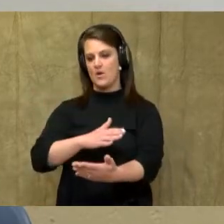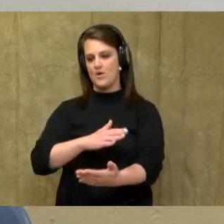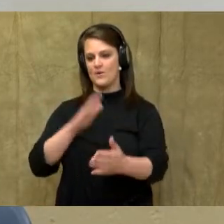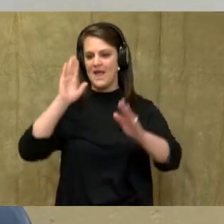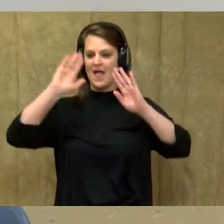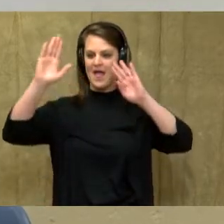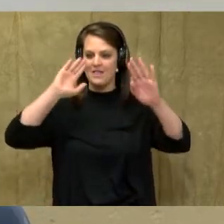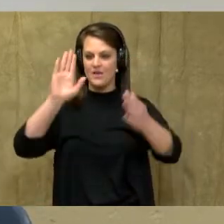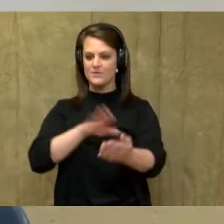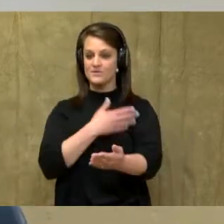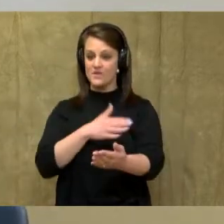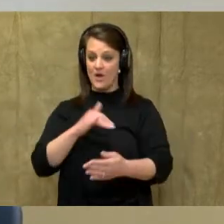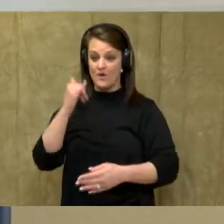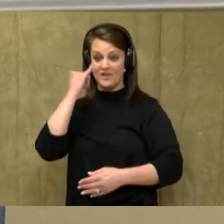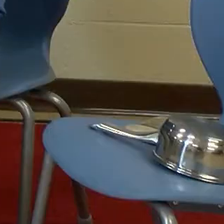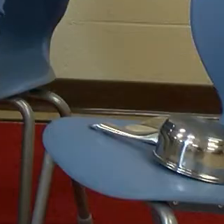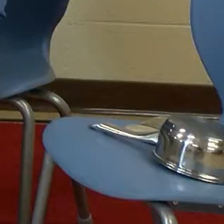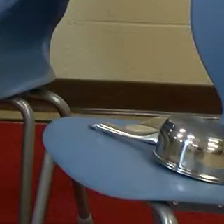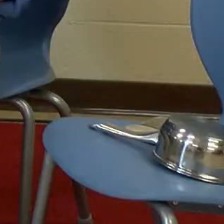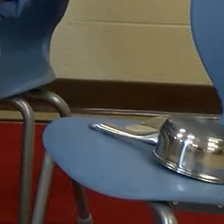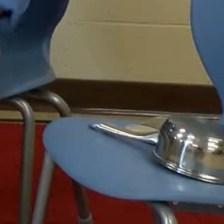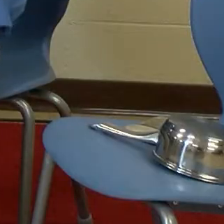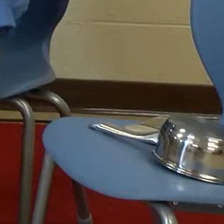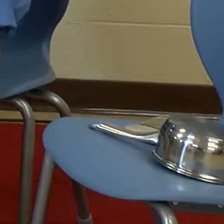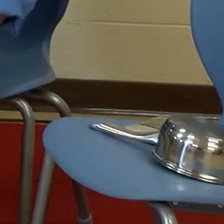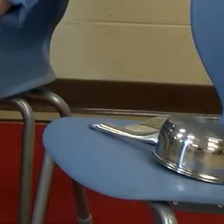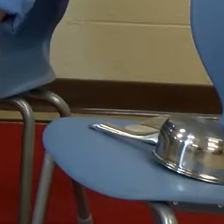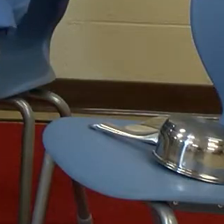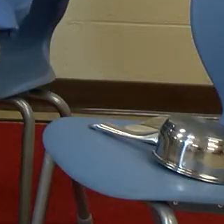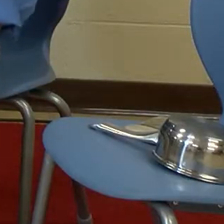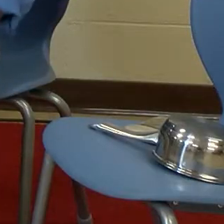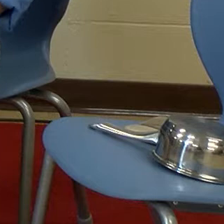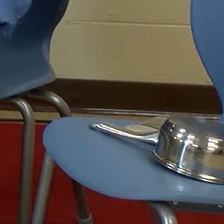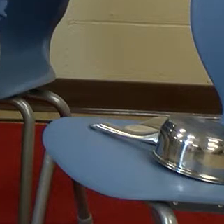do. If you remember it, sing along from home. Pat?